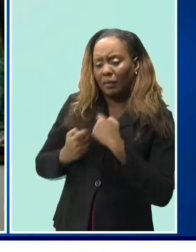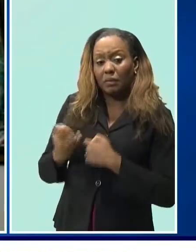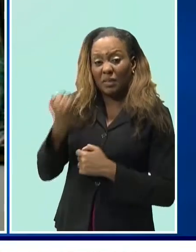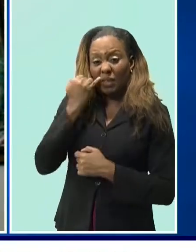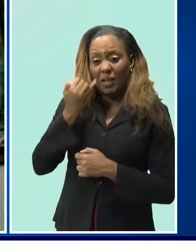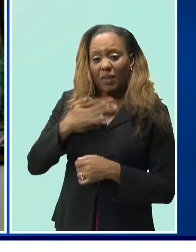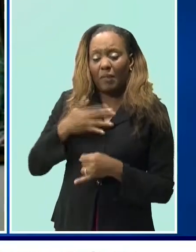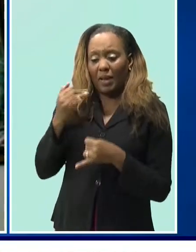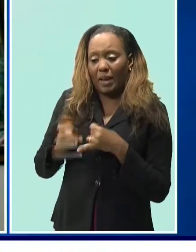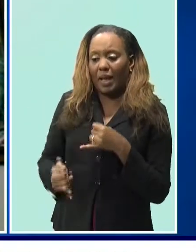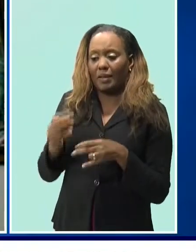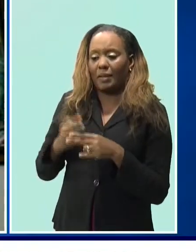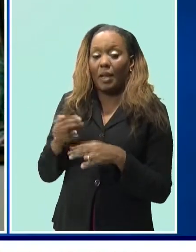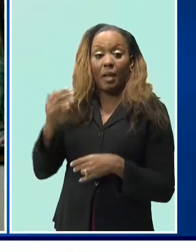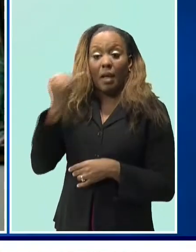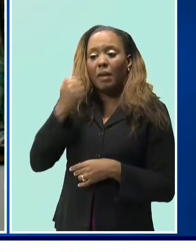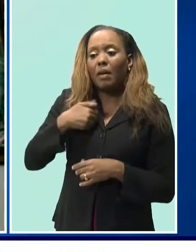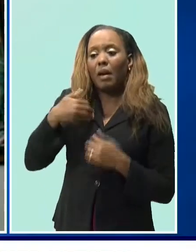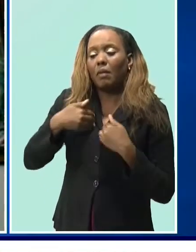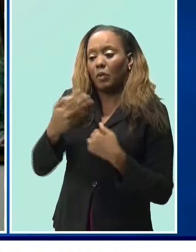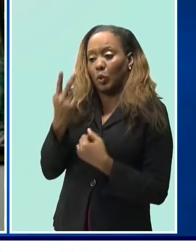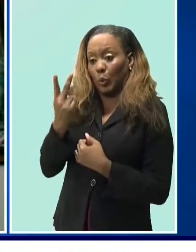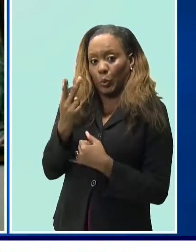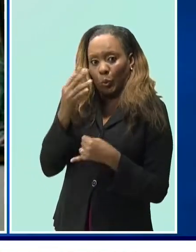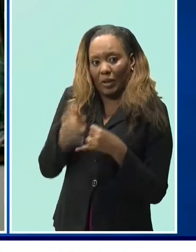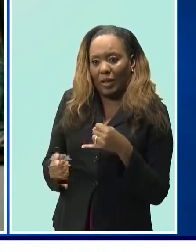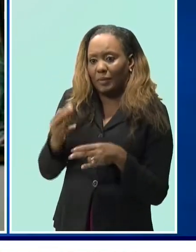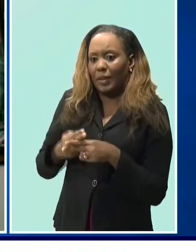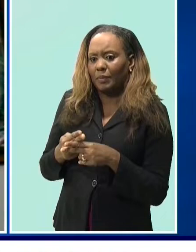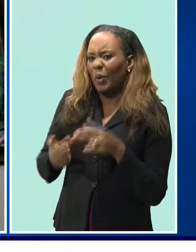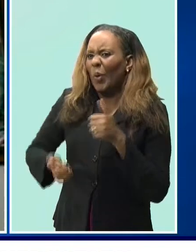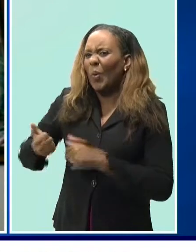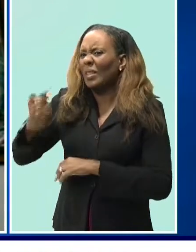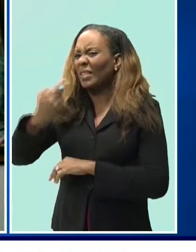name is double-barreled, which day do I go?